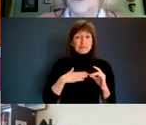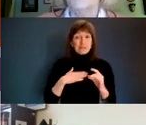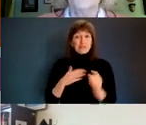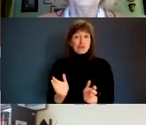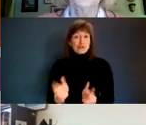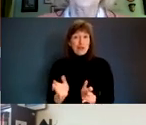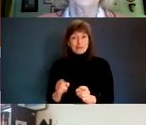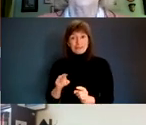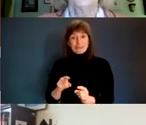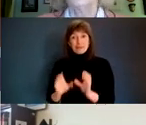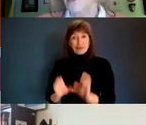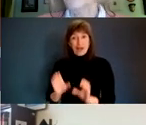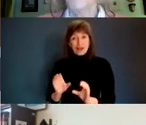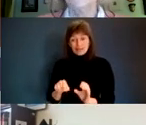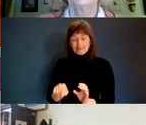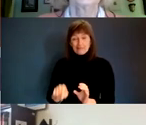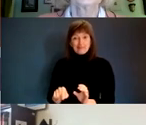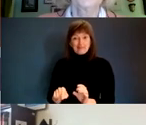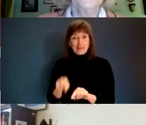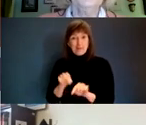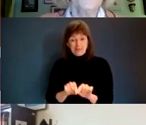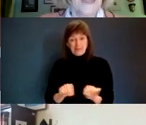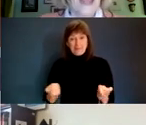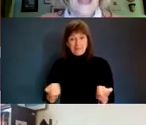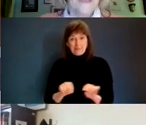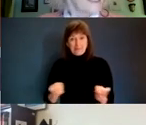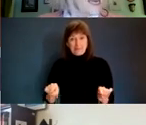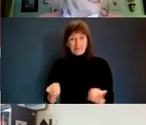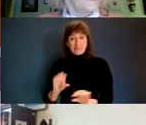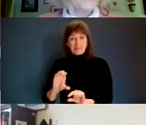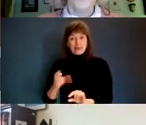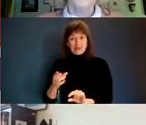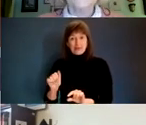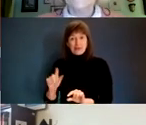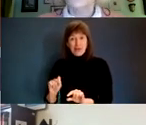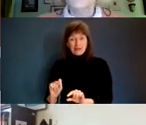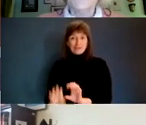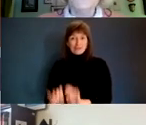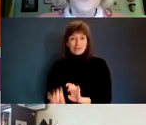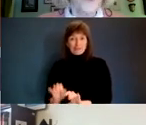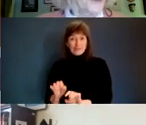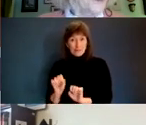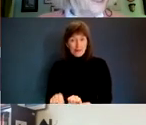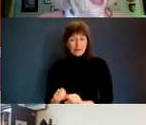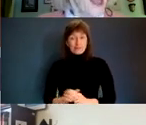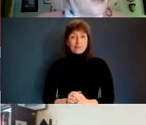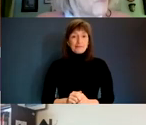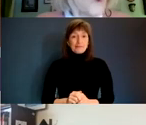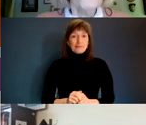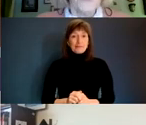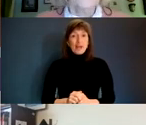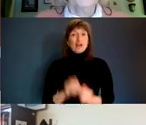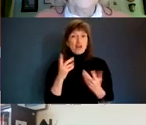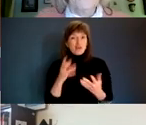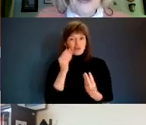at the bottom of the bottom right of your screen. And as you know, this session has been recorded. And